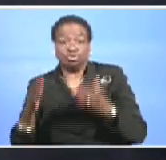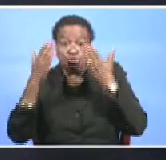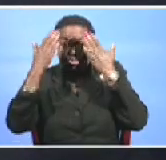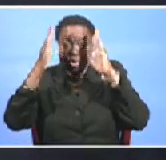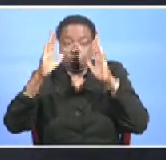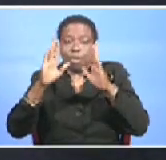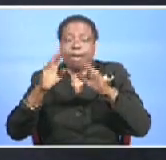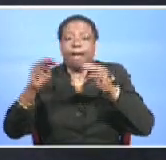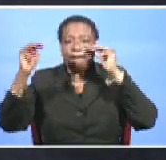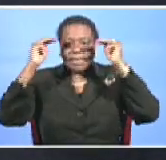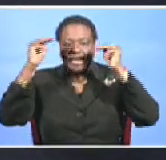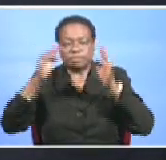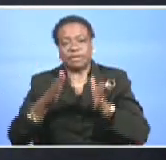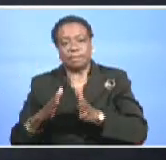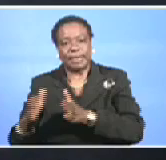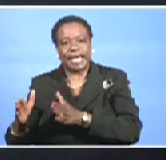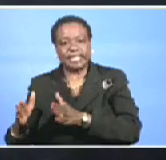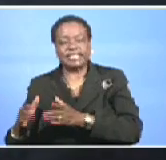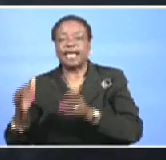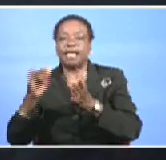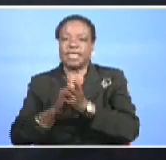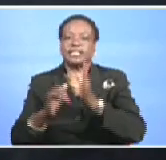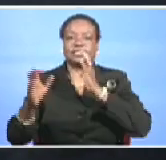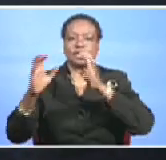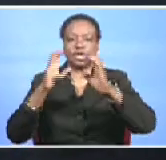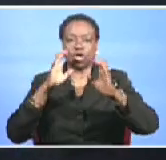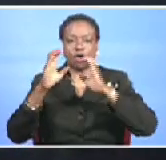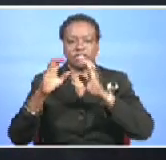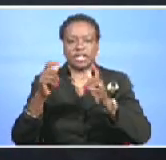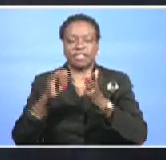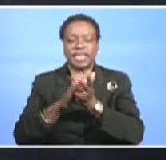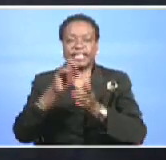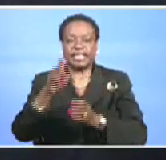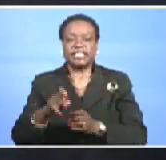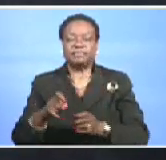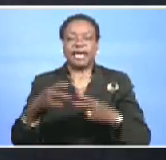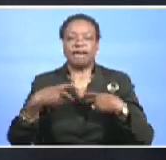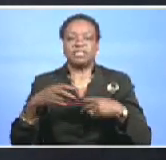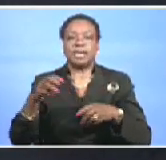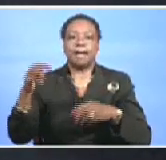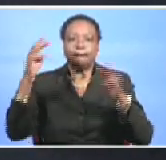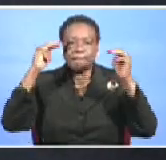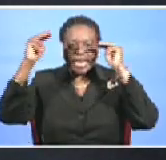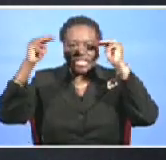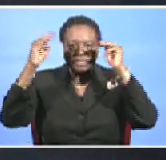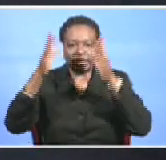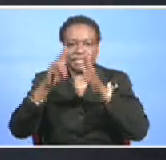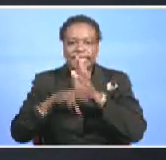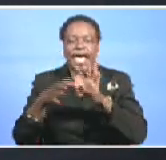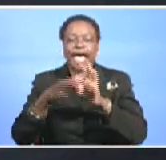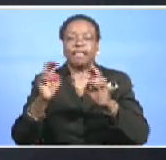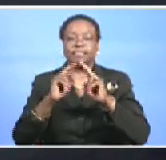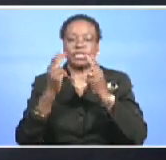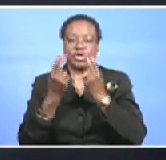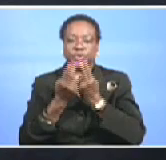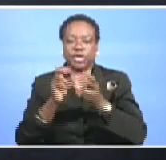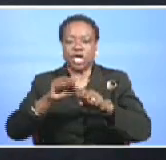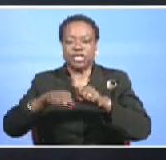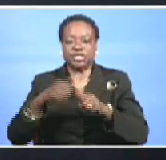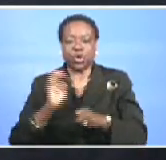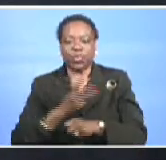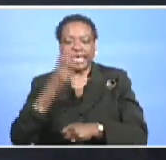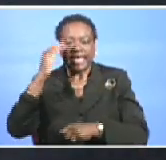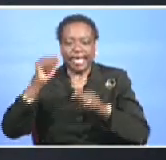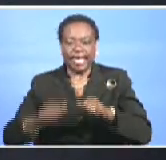are. It's a conversation that needs to be had between management and the union, so that we could be more enlightened as